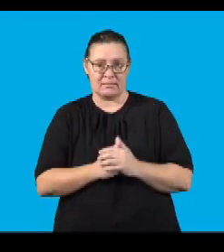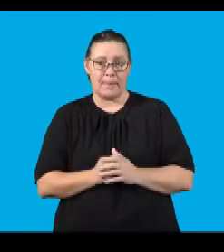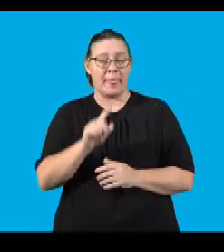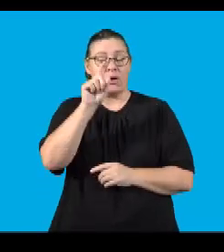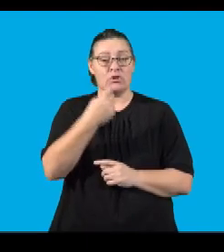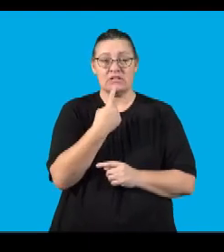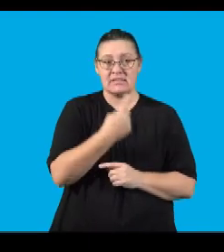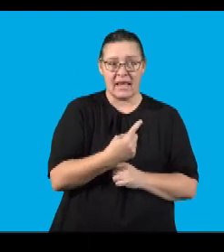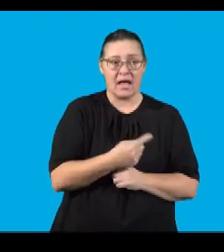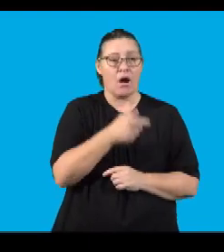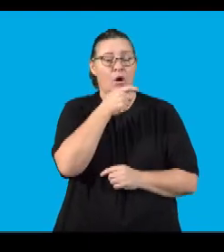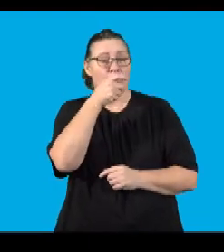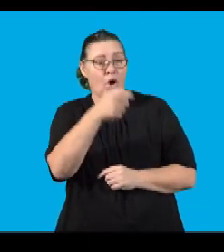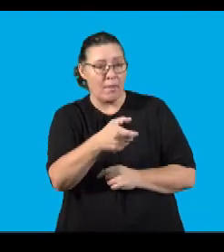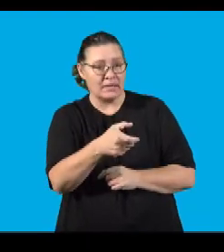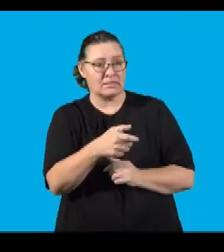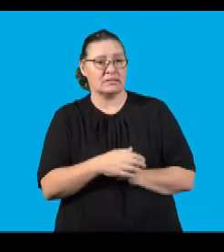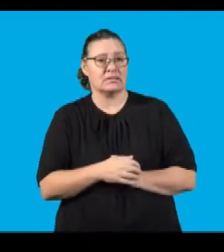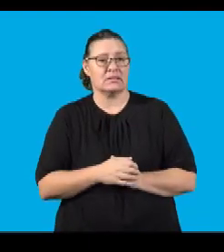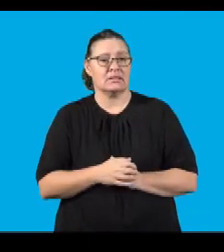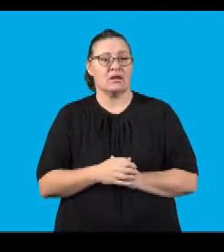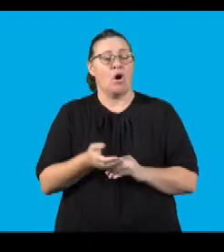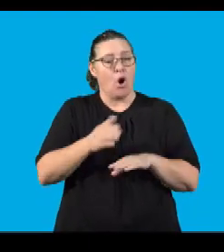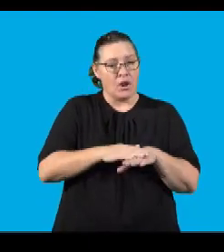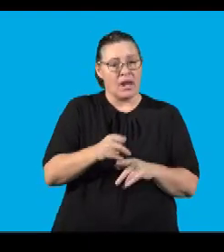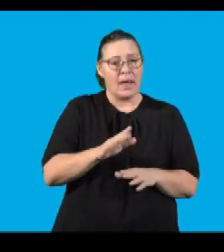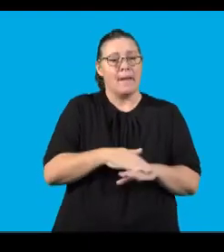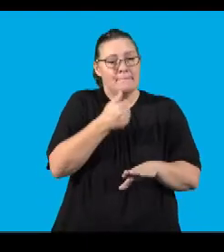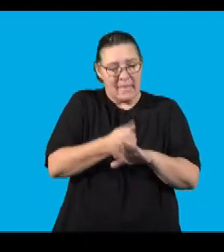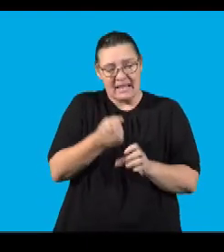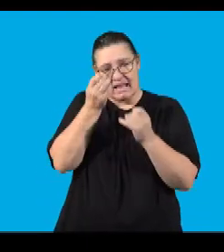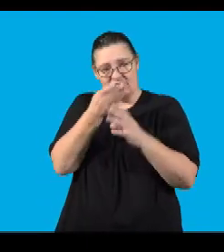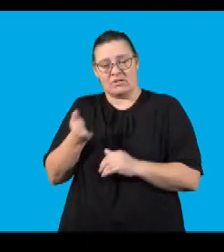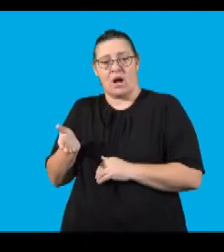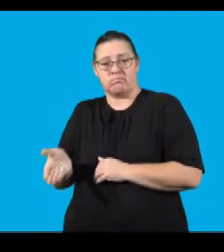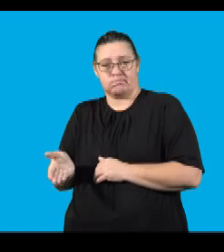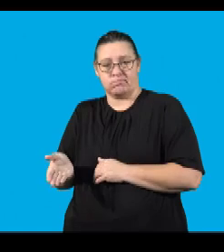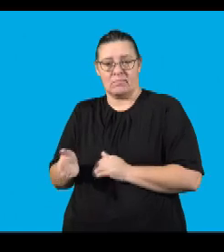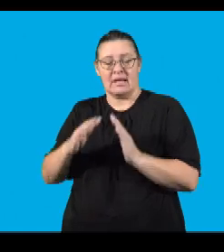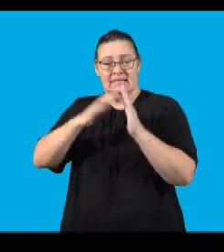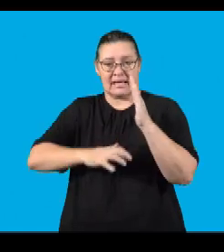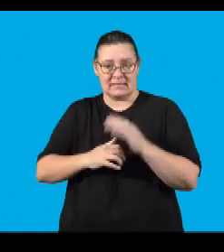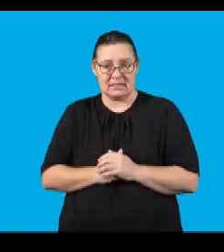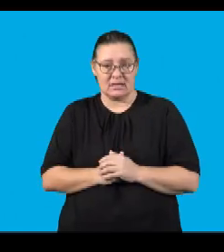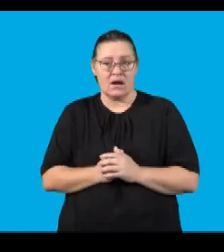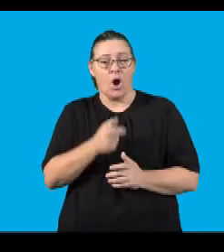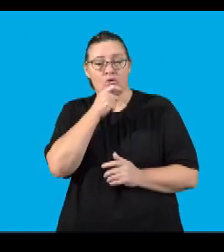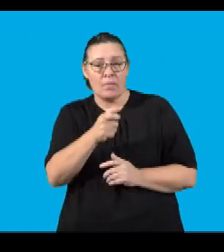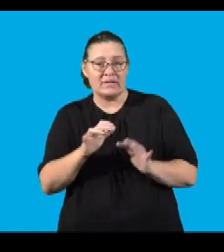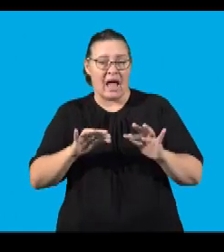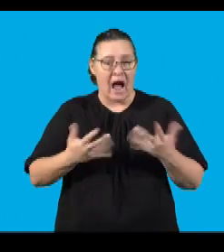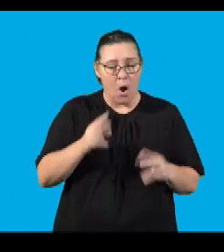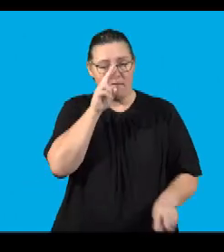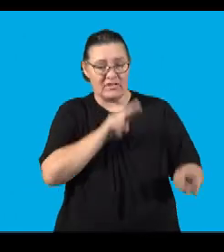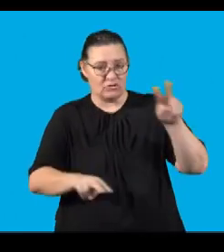The question says comment on, so give your opinion based on the information that is included in the text. Comment on how